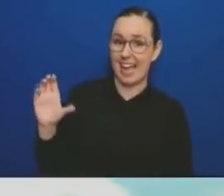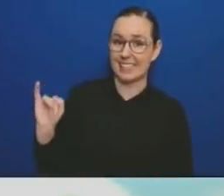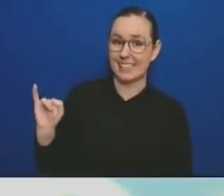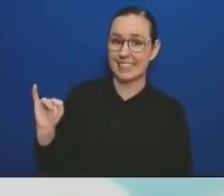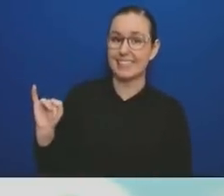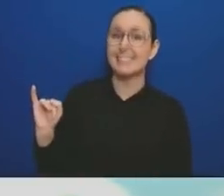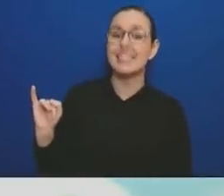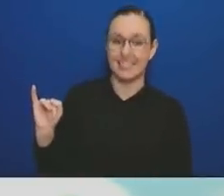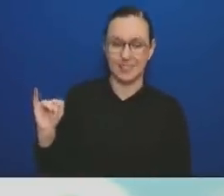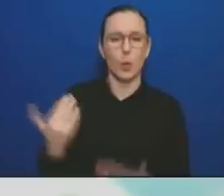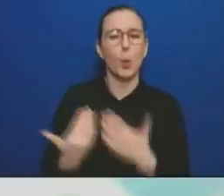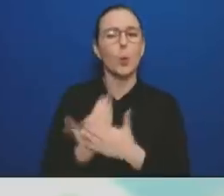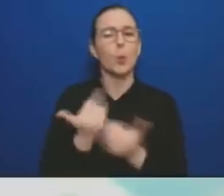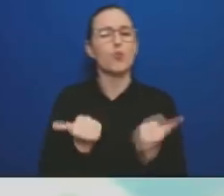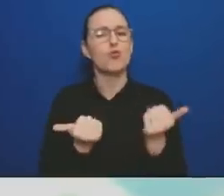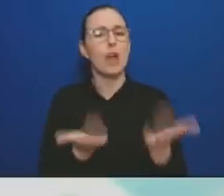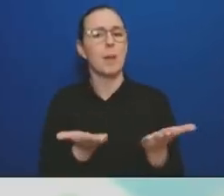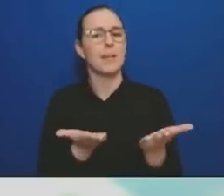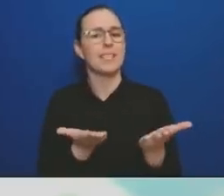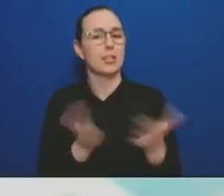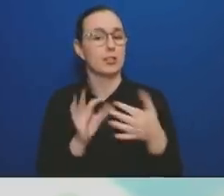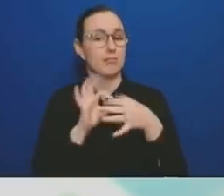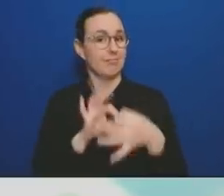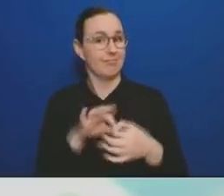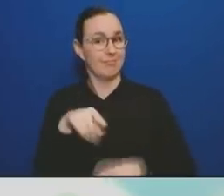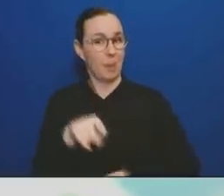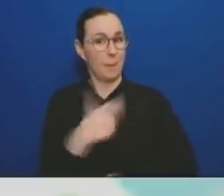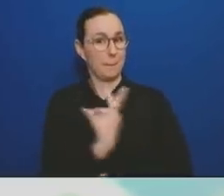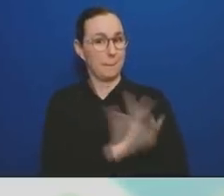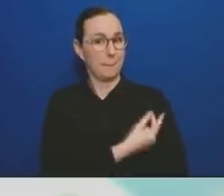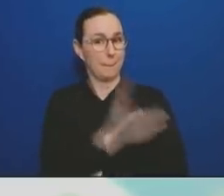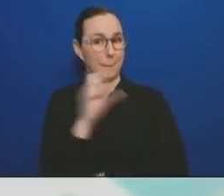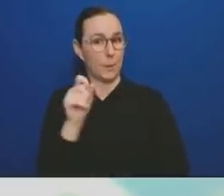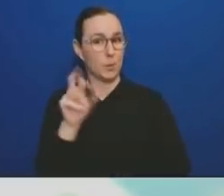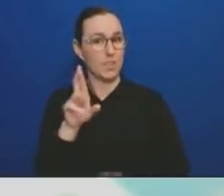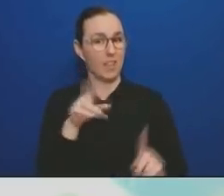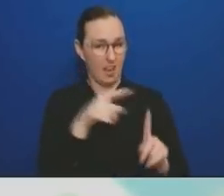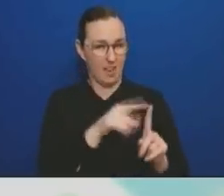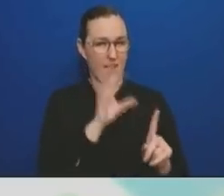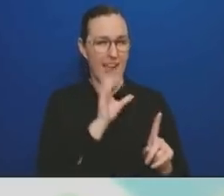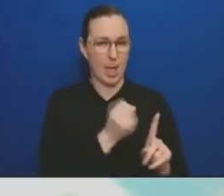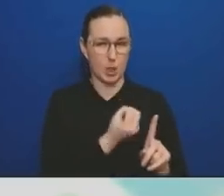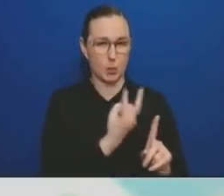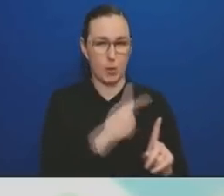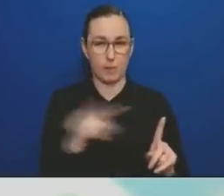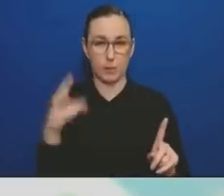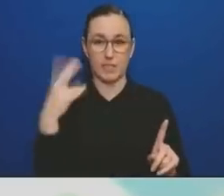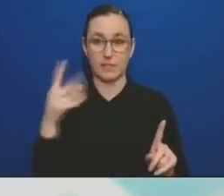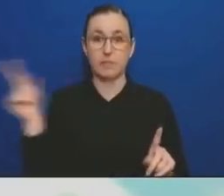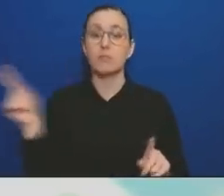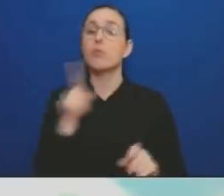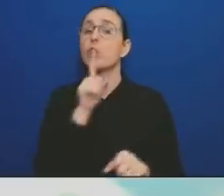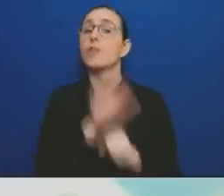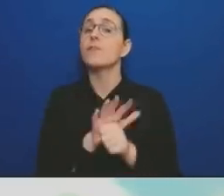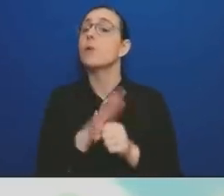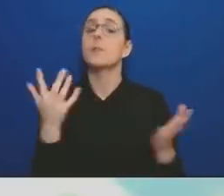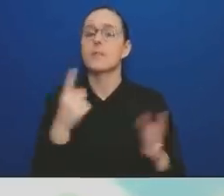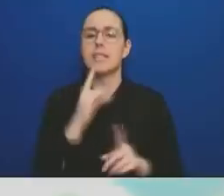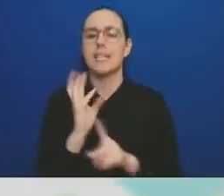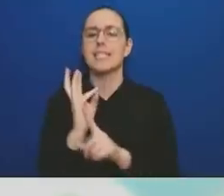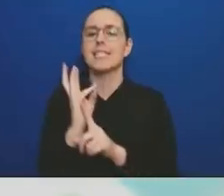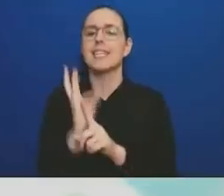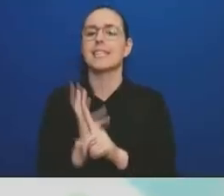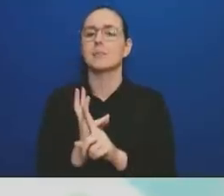Advisory Committee on Immunization came out with recommendations around booster doses for 12 to 17-year-olds. And they